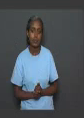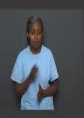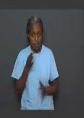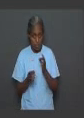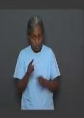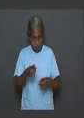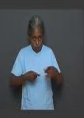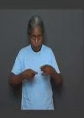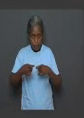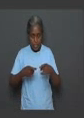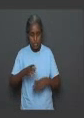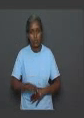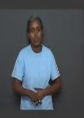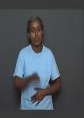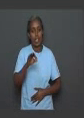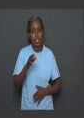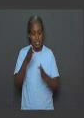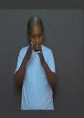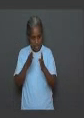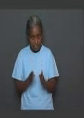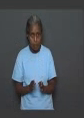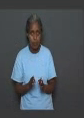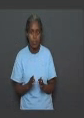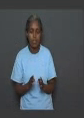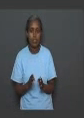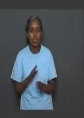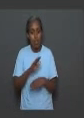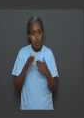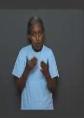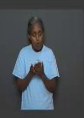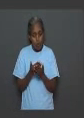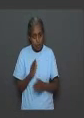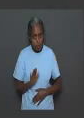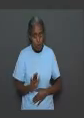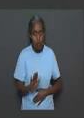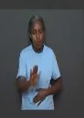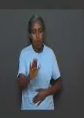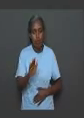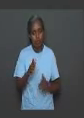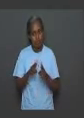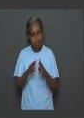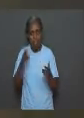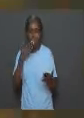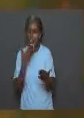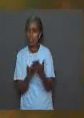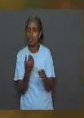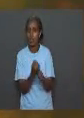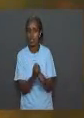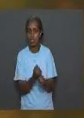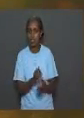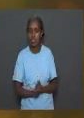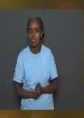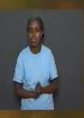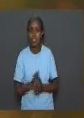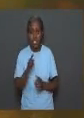If you managed to find the determinant all on your own, great work. If